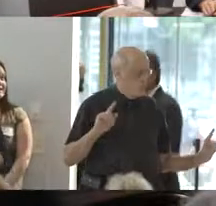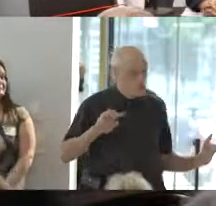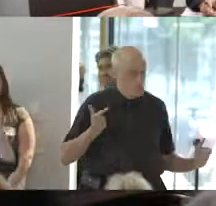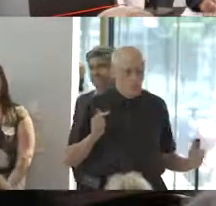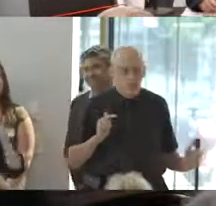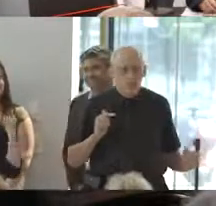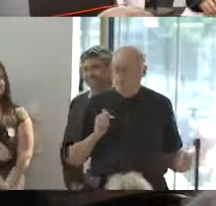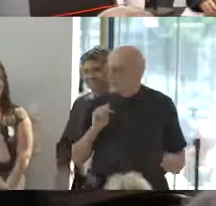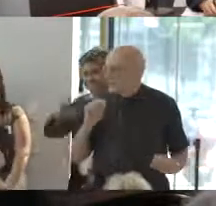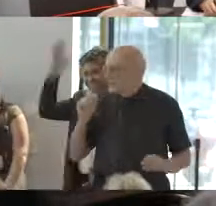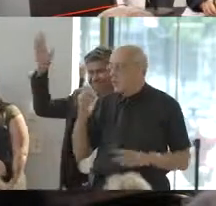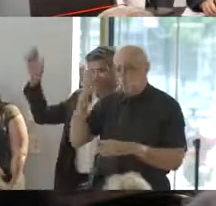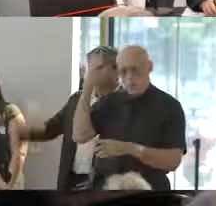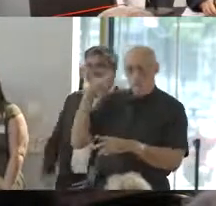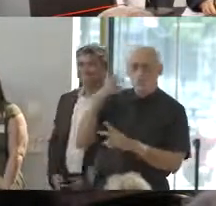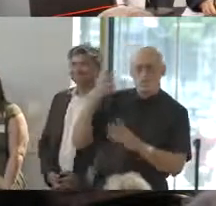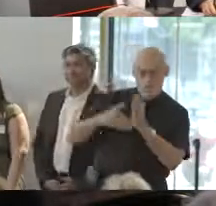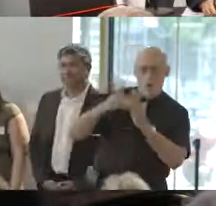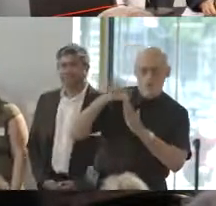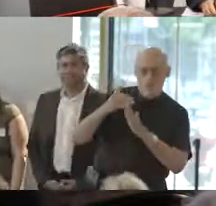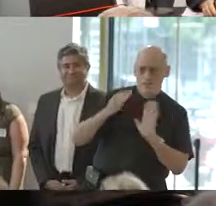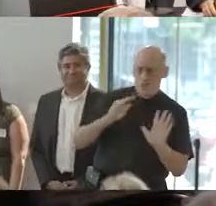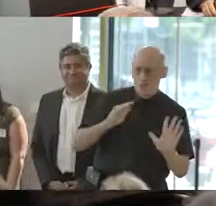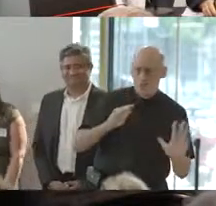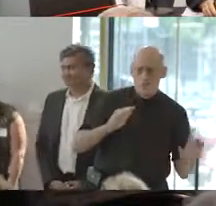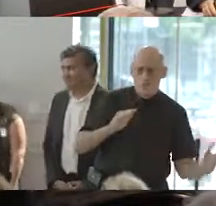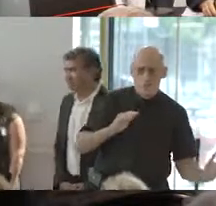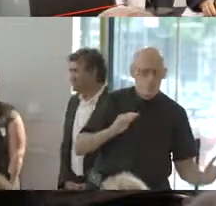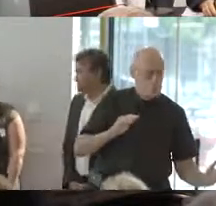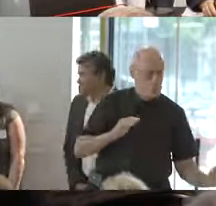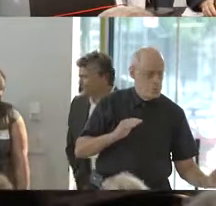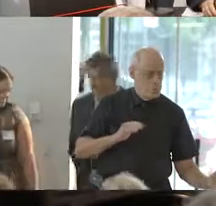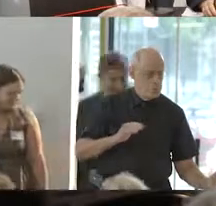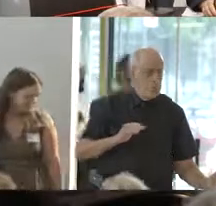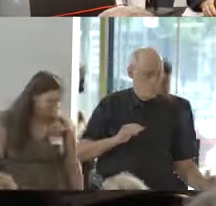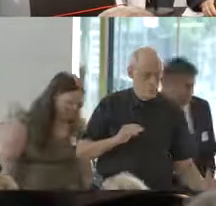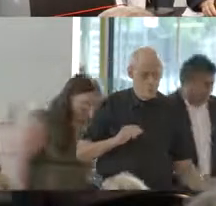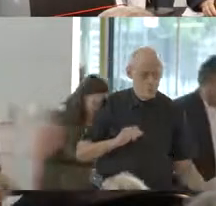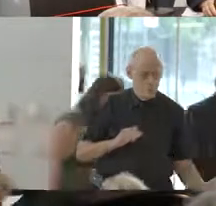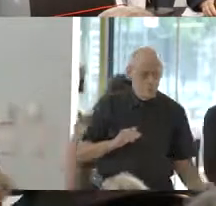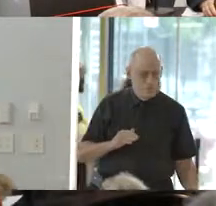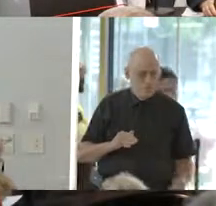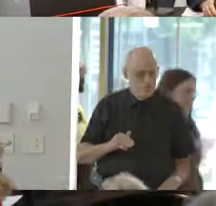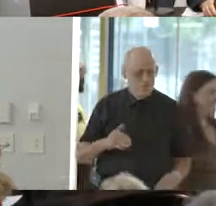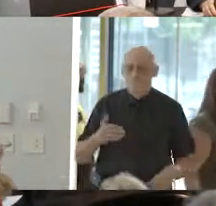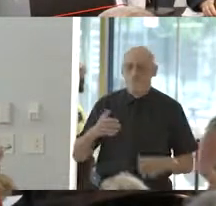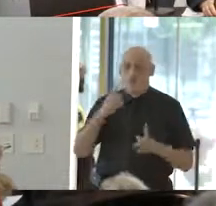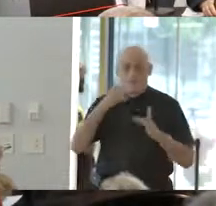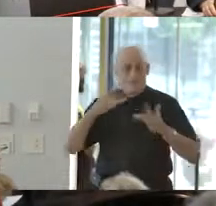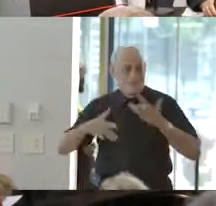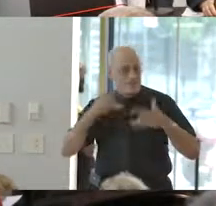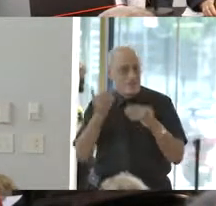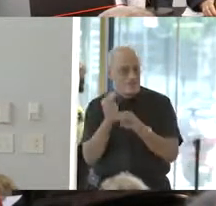Okay, so get to know these folks. You will see a lot of them. Okay, all right. And I am very excited